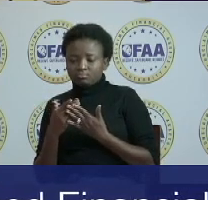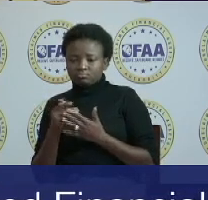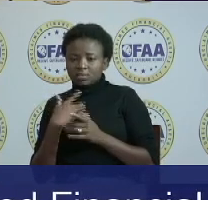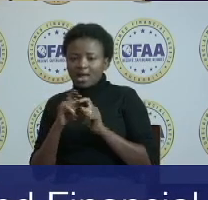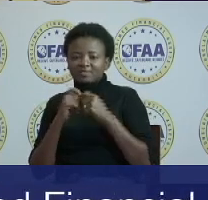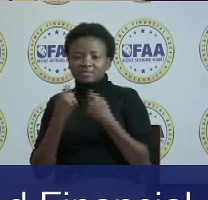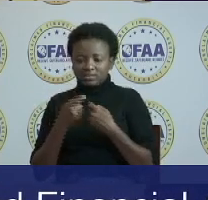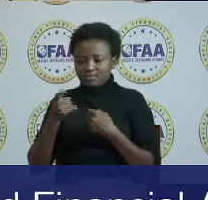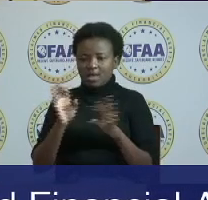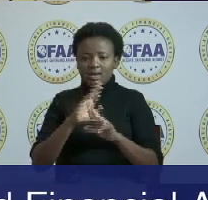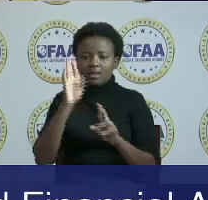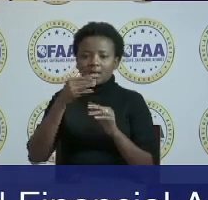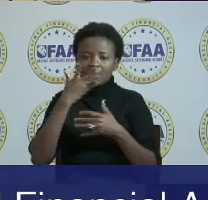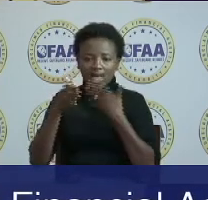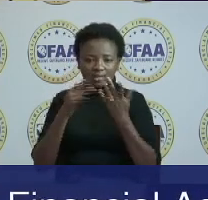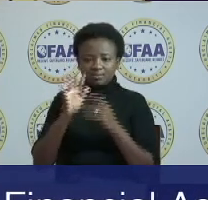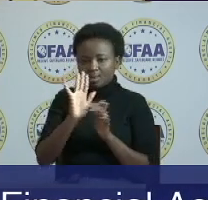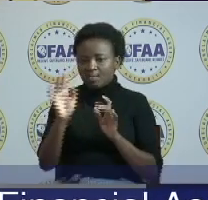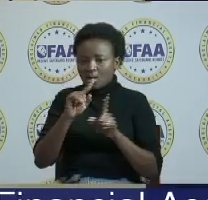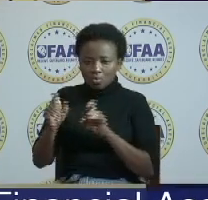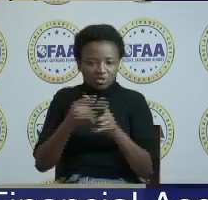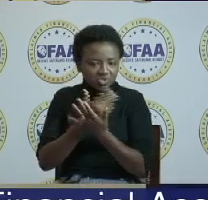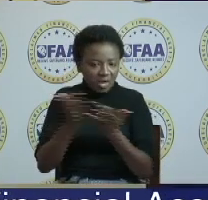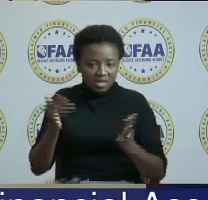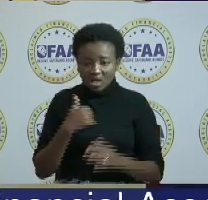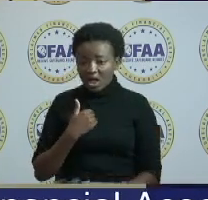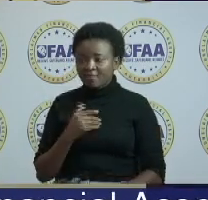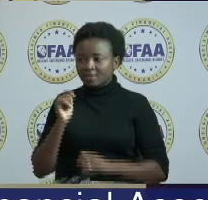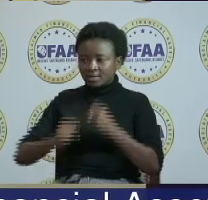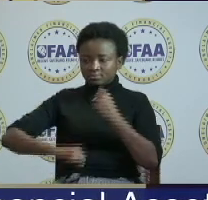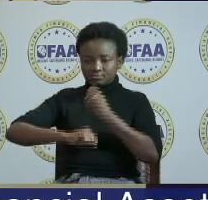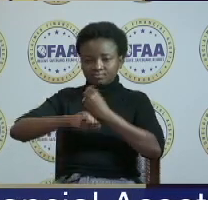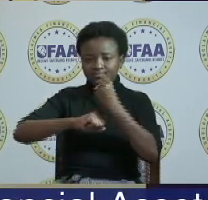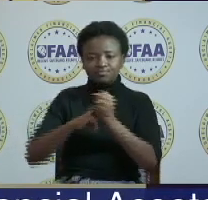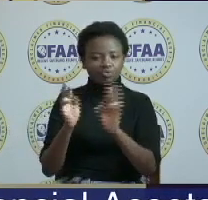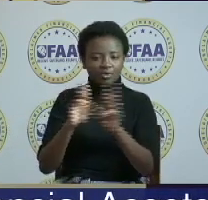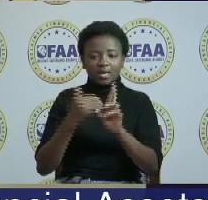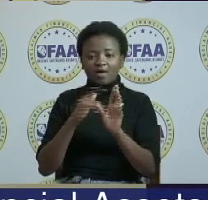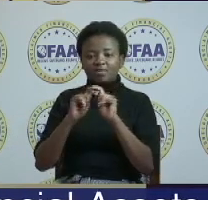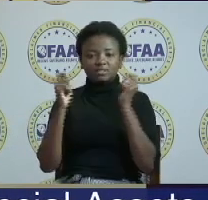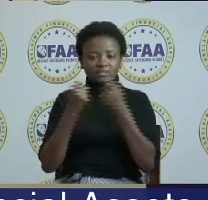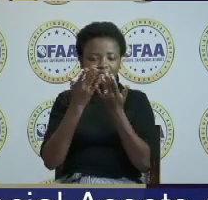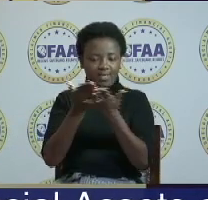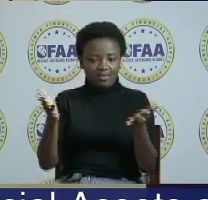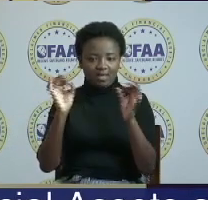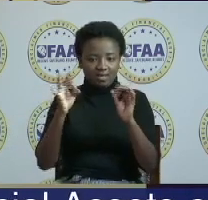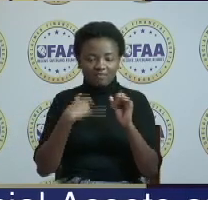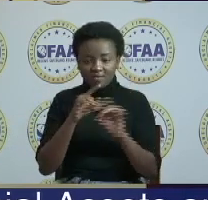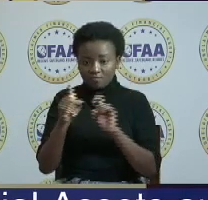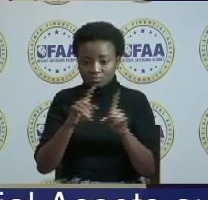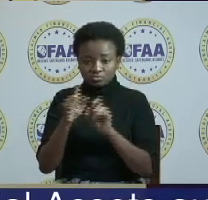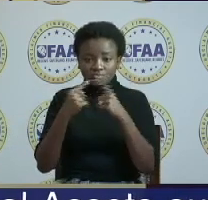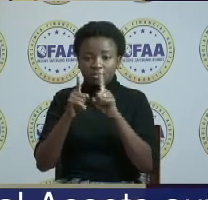it the back end, that can answer your questions or, you know, anything that you need. There's a team that is ready to help you in case you have a question. And just to